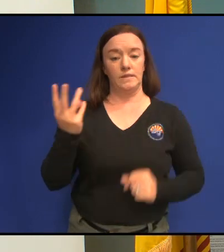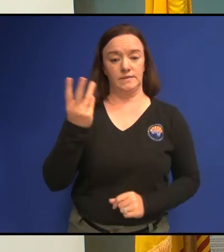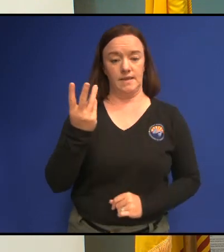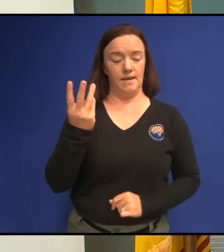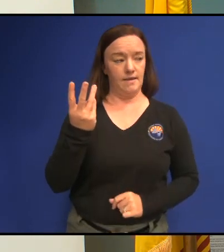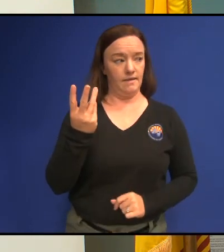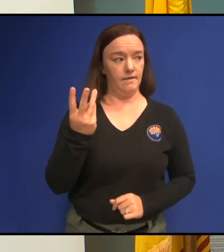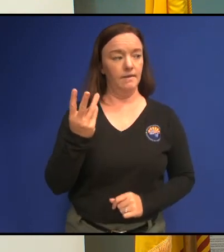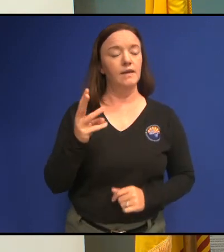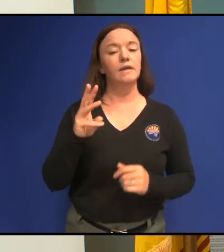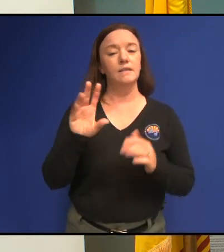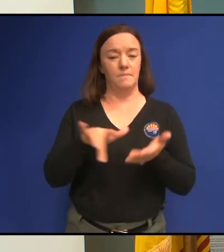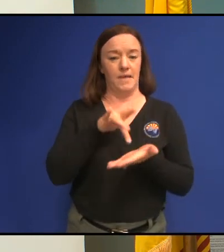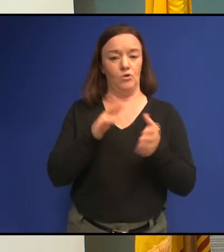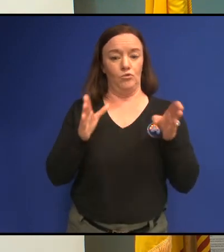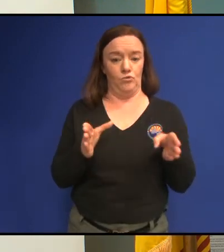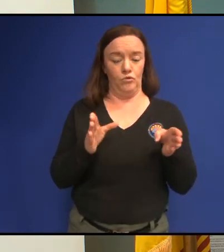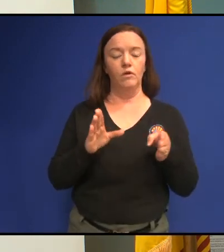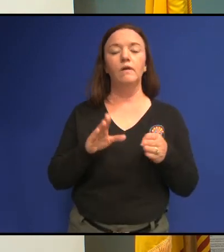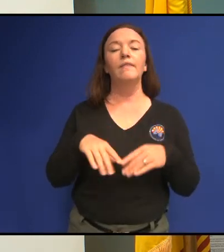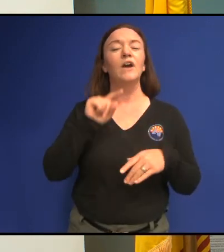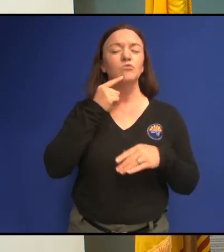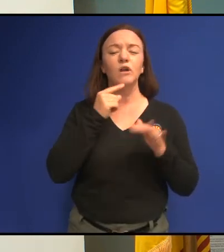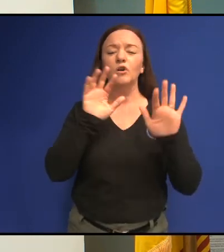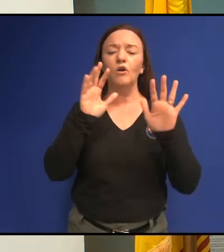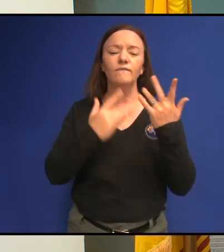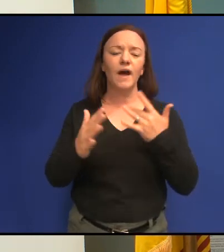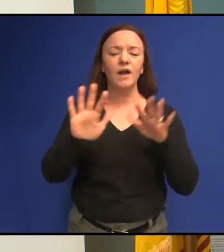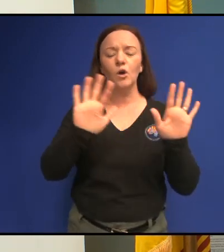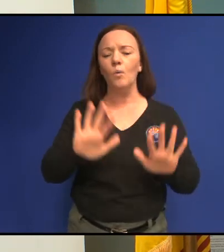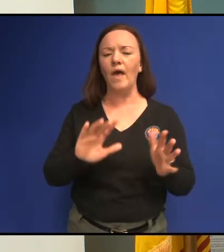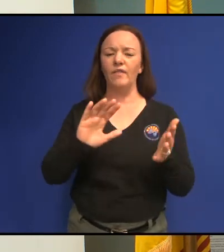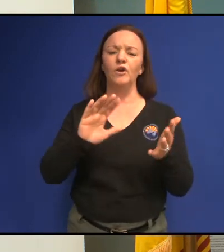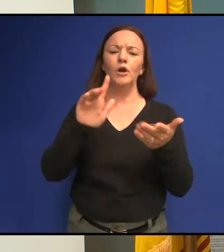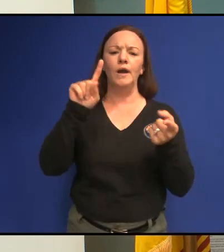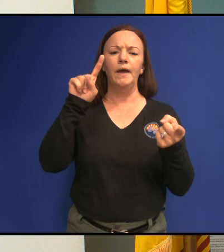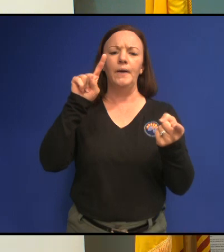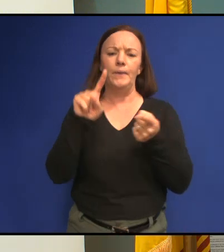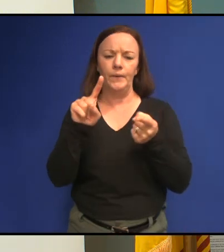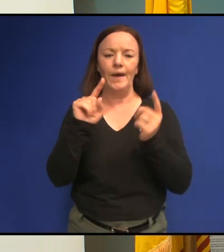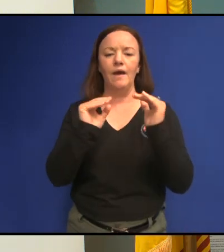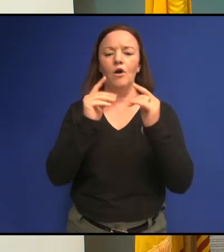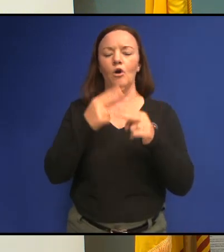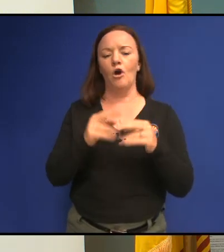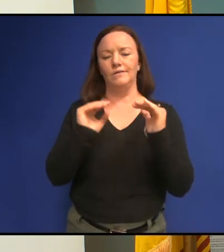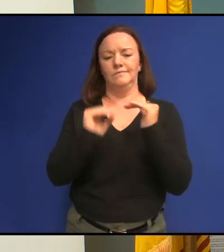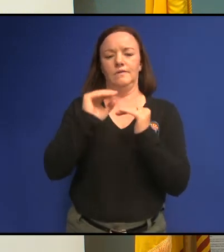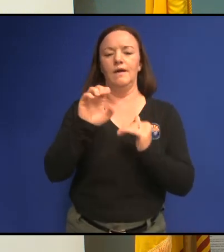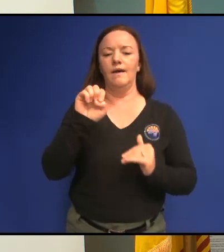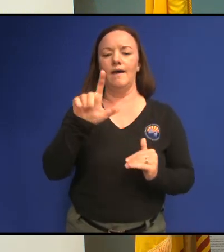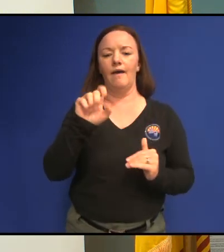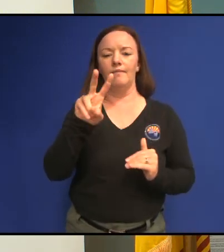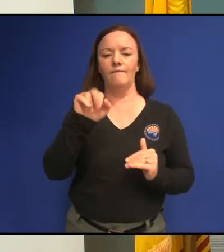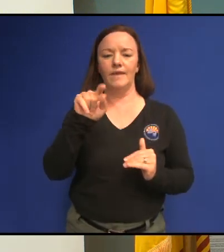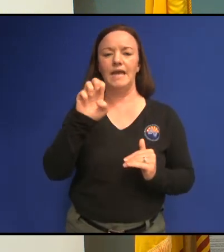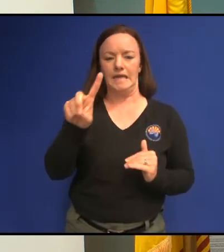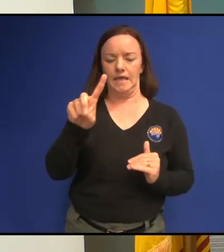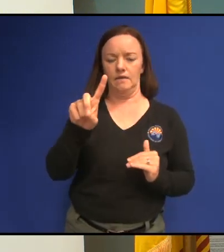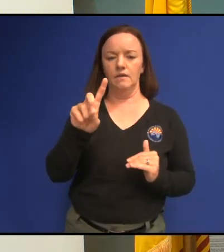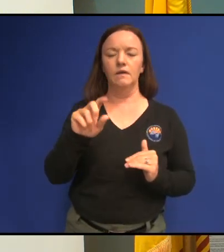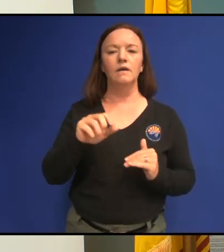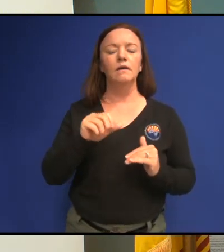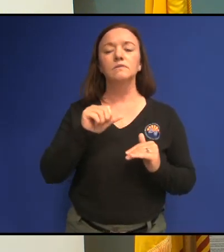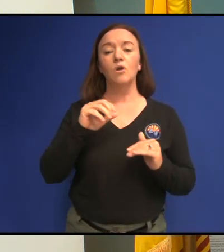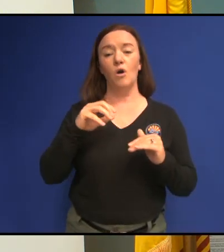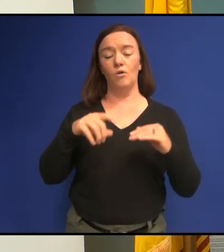we start to move out of that critical fire weather. We will still be elevated, but not so critical. So not quite hitting red